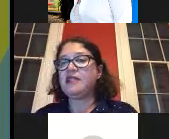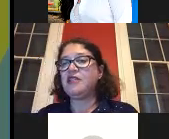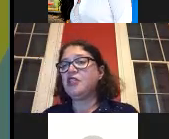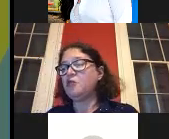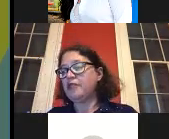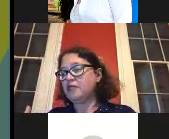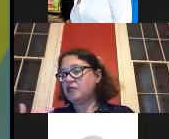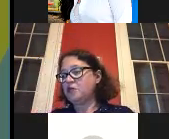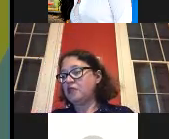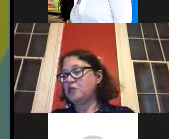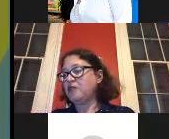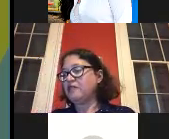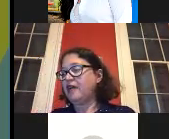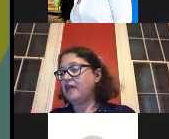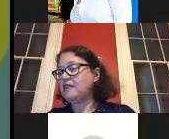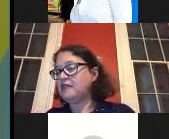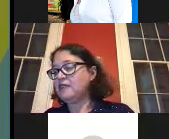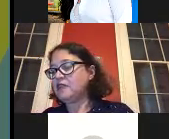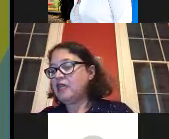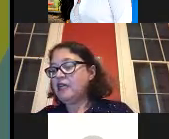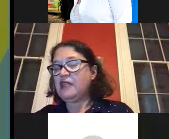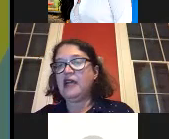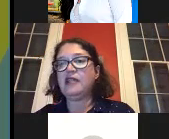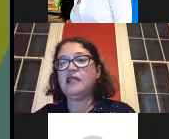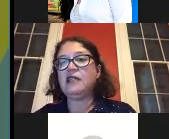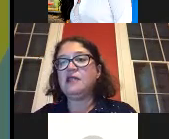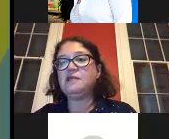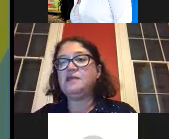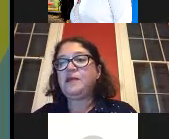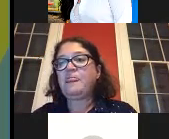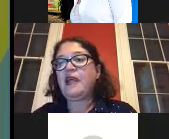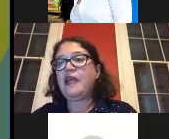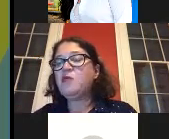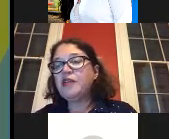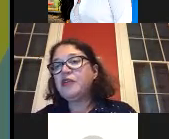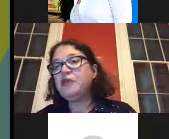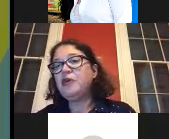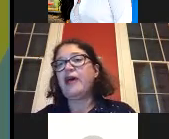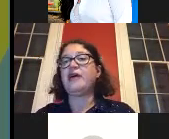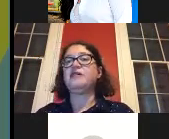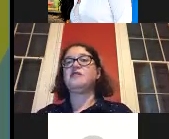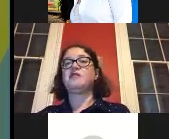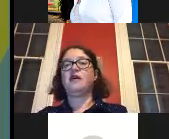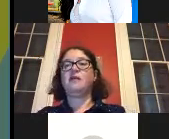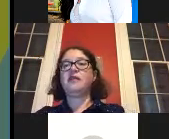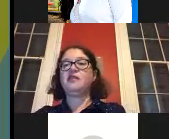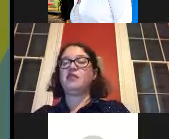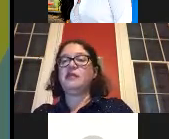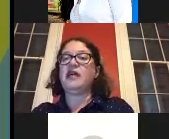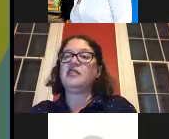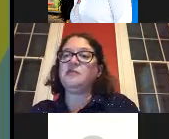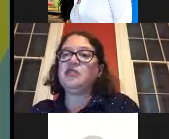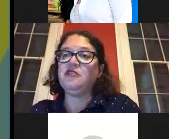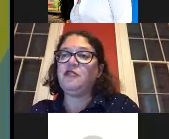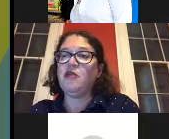But essentially what this provides is that anyone who has been